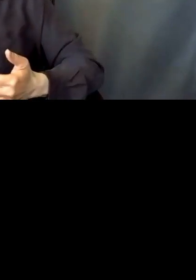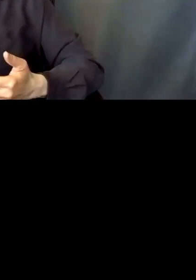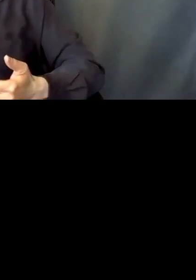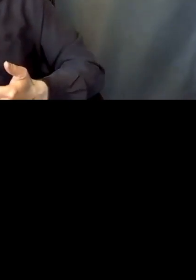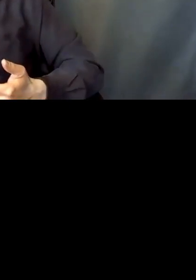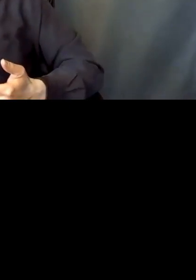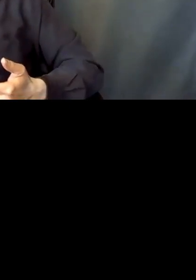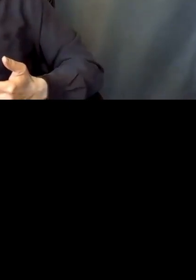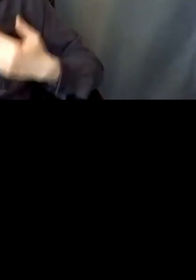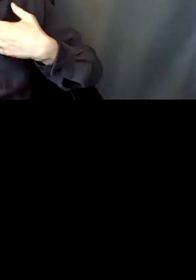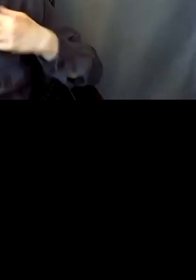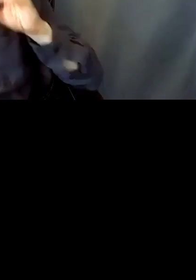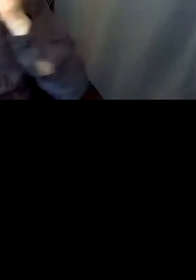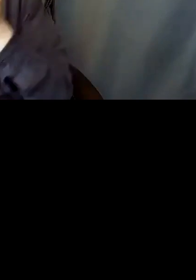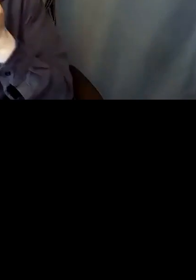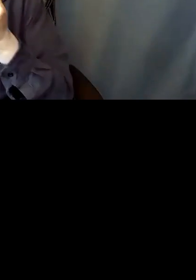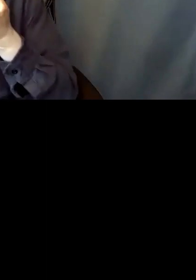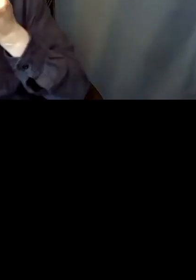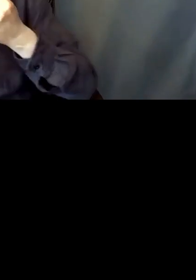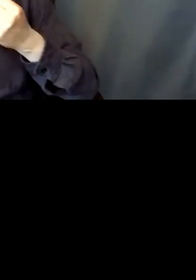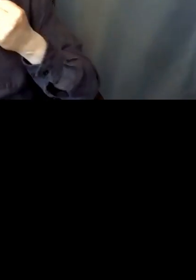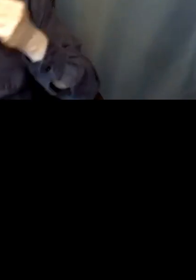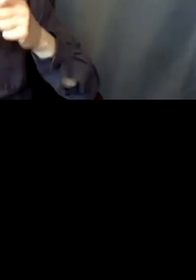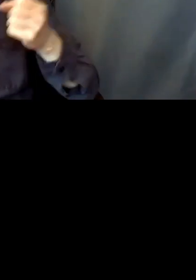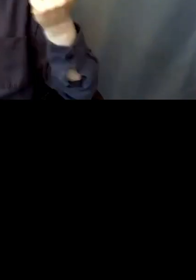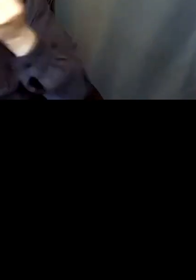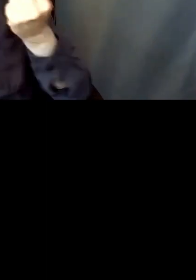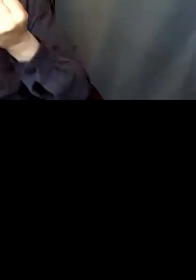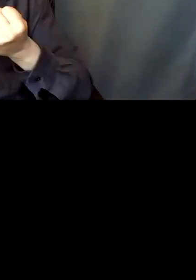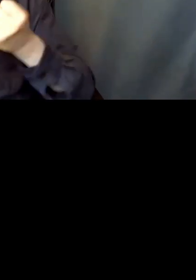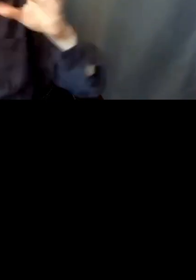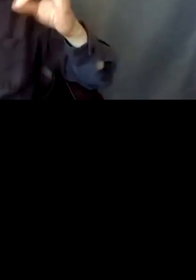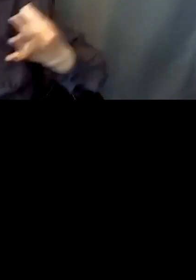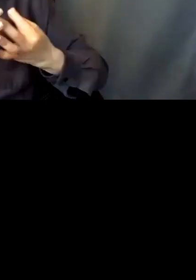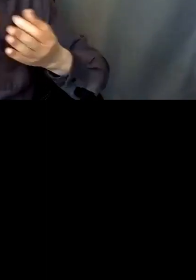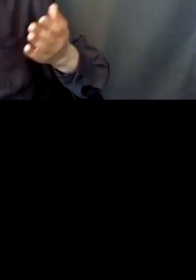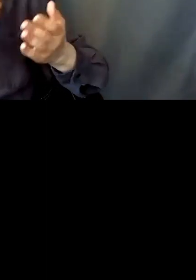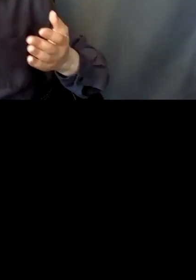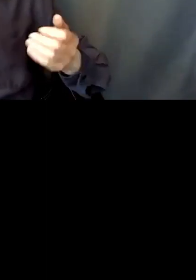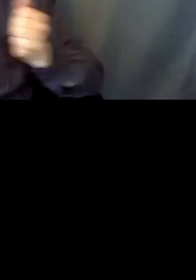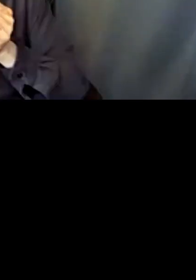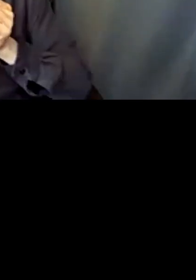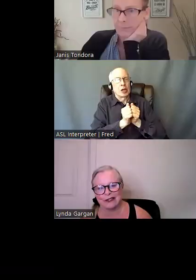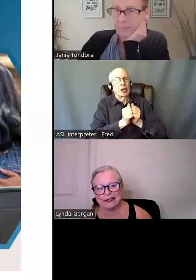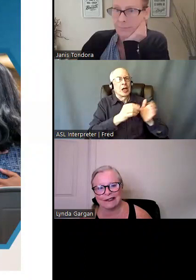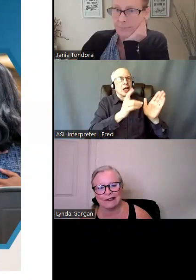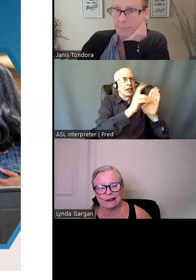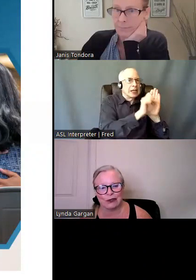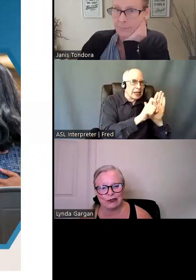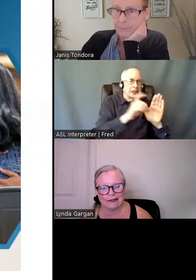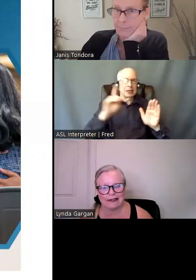a webinar about supporting family members with co-occurring diagnoses and some of the challenges